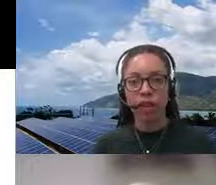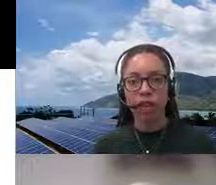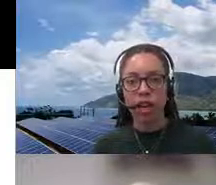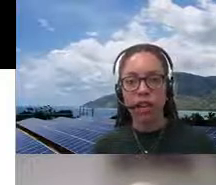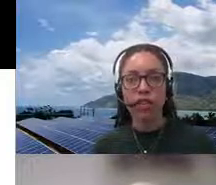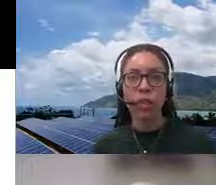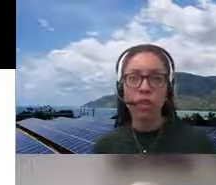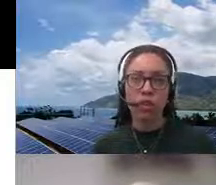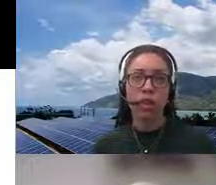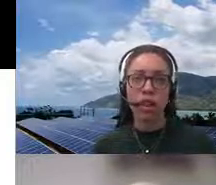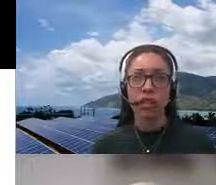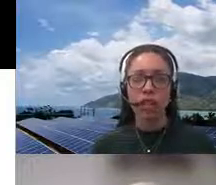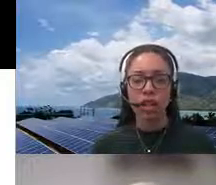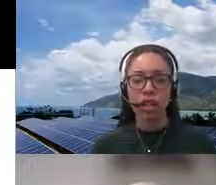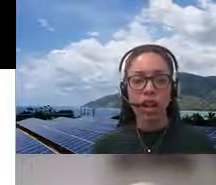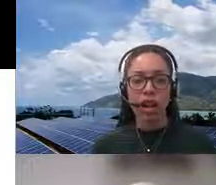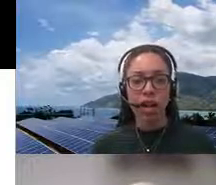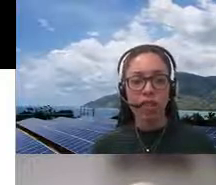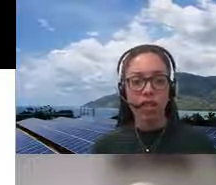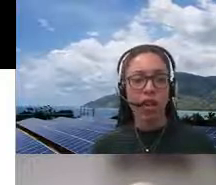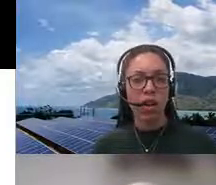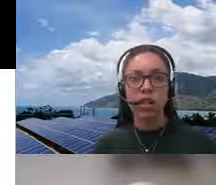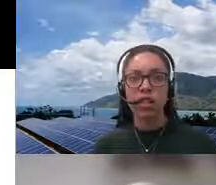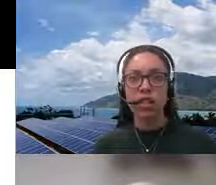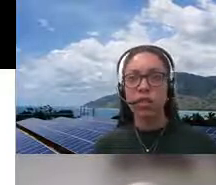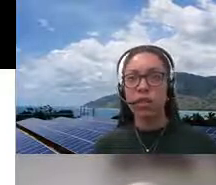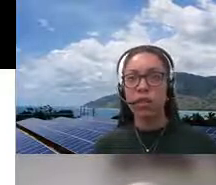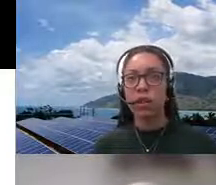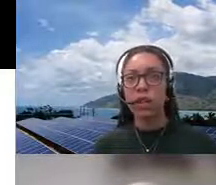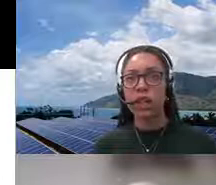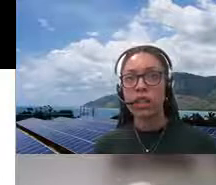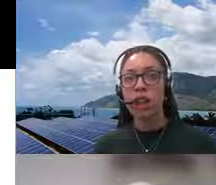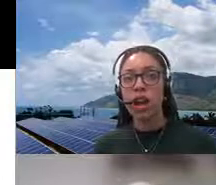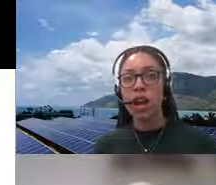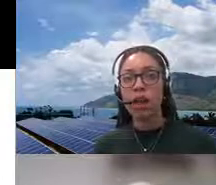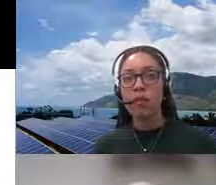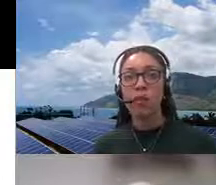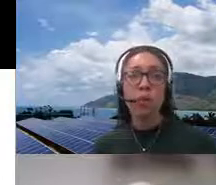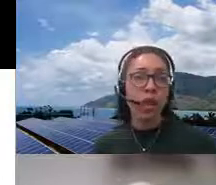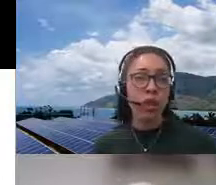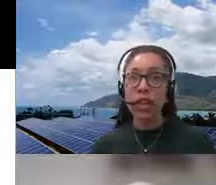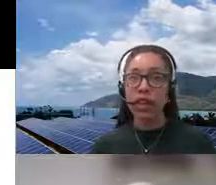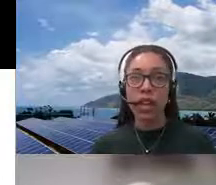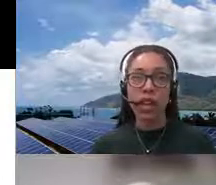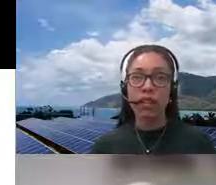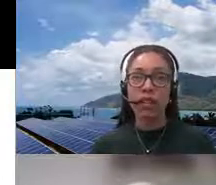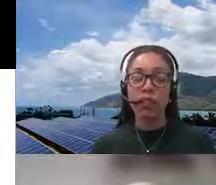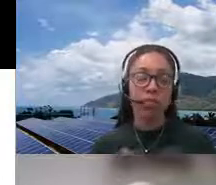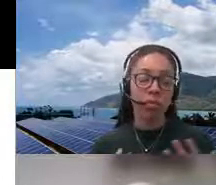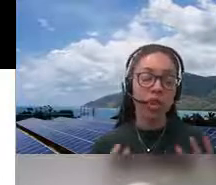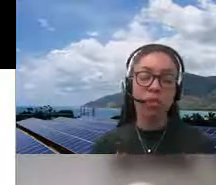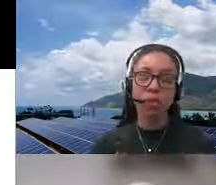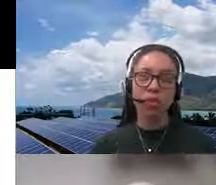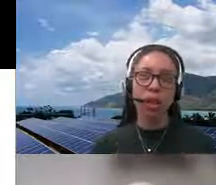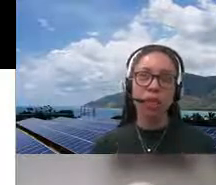and frequent grid outages, which if you're at the edge of grid, there's a high chance that you're going to experience. If you're